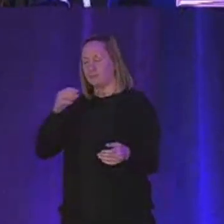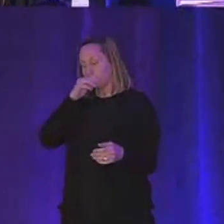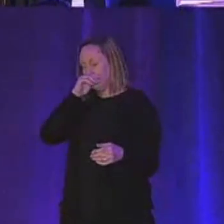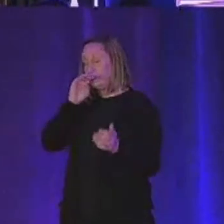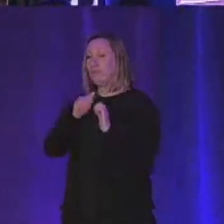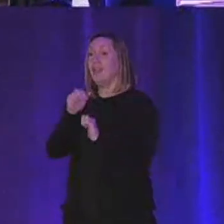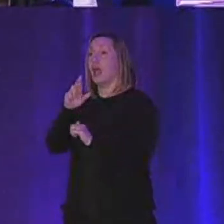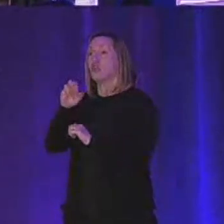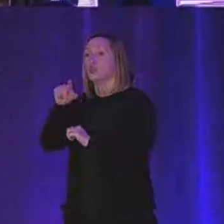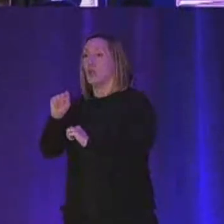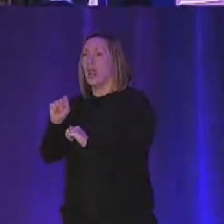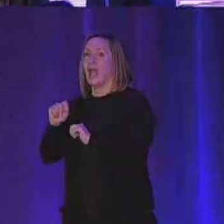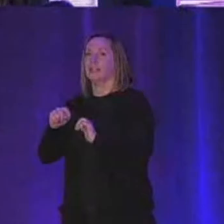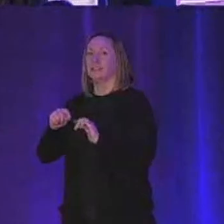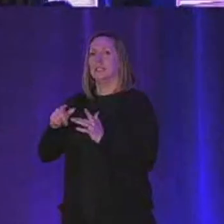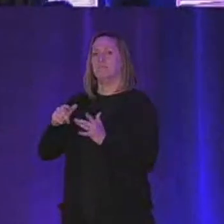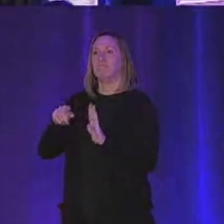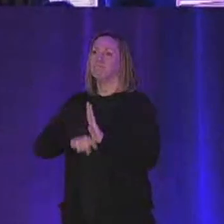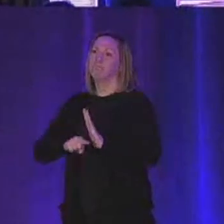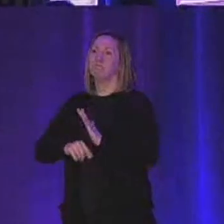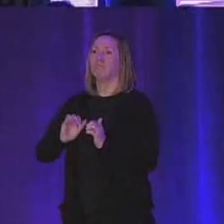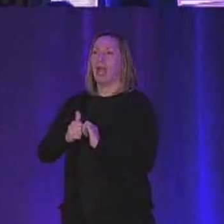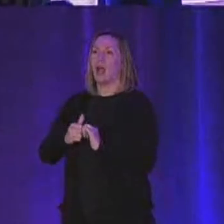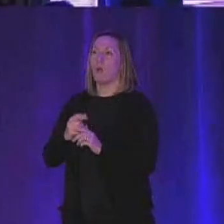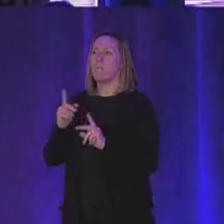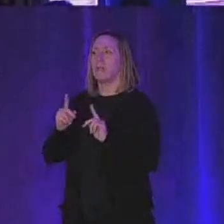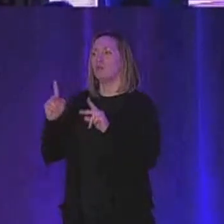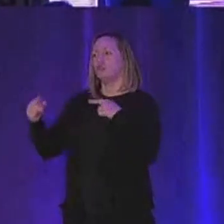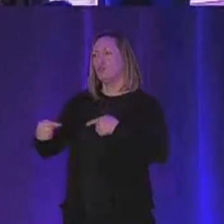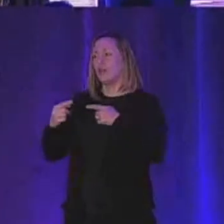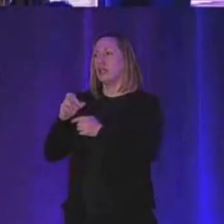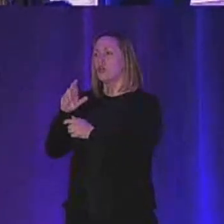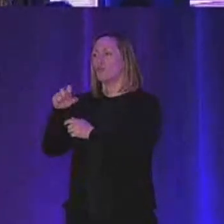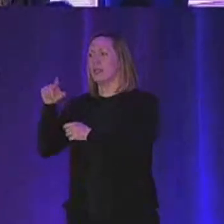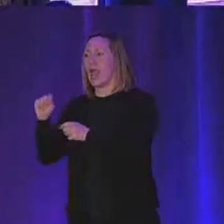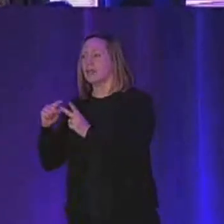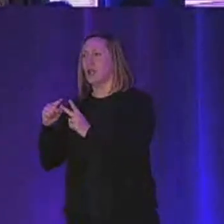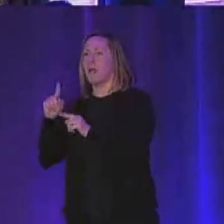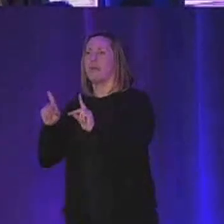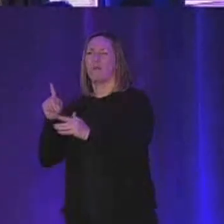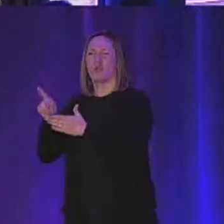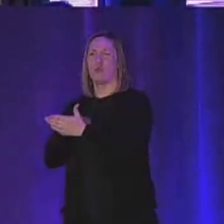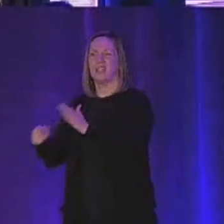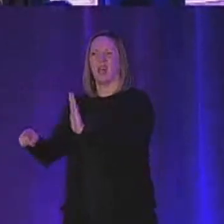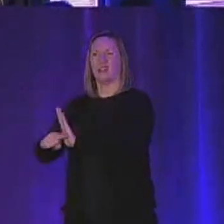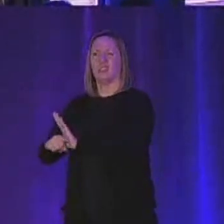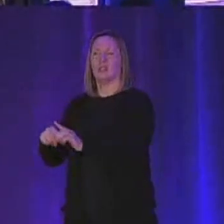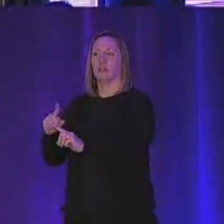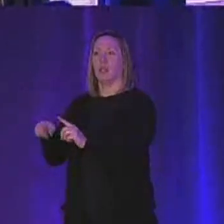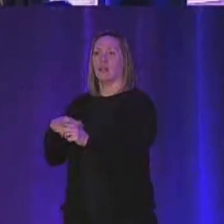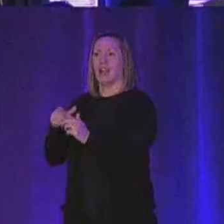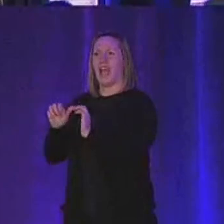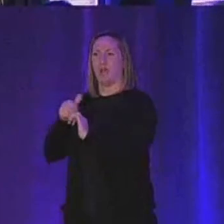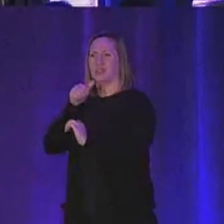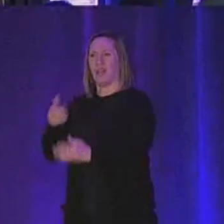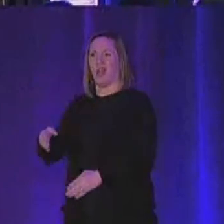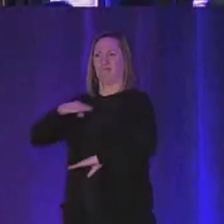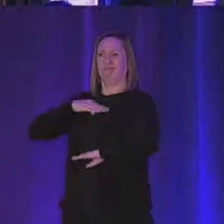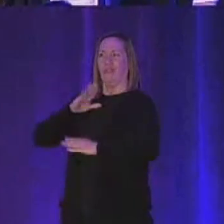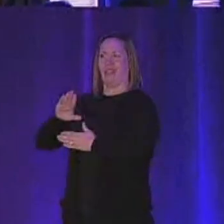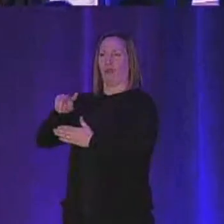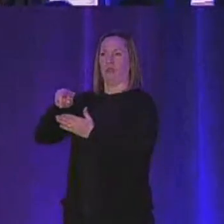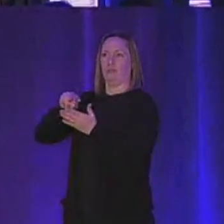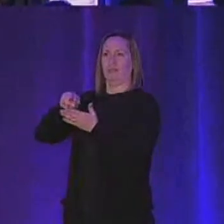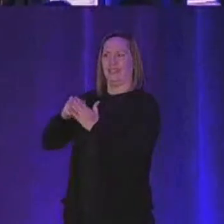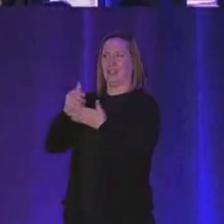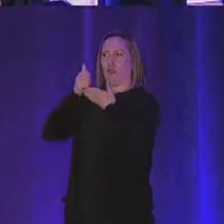React then fall short? What are people struggling with in React? What are people criticizing in React? And how is it not meeting its intention of